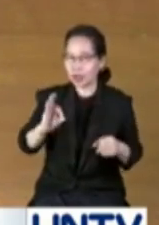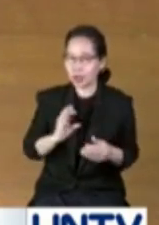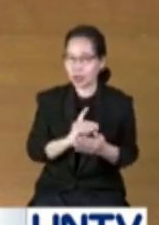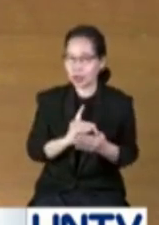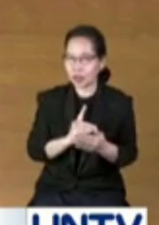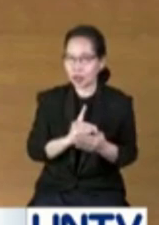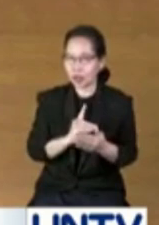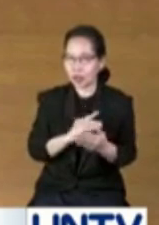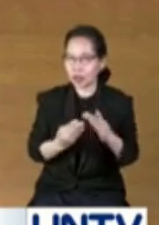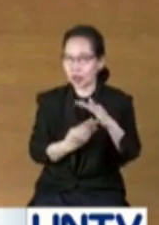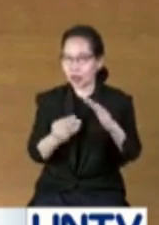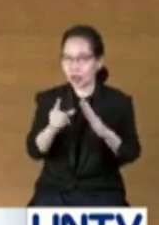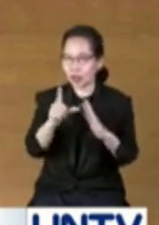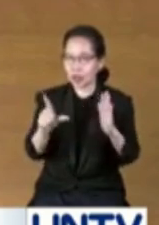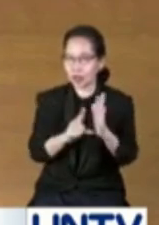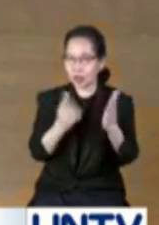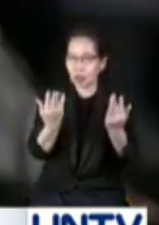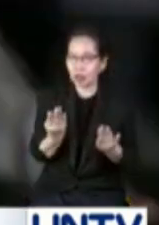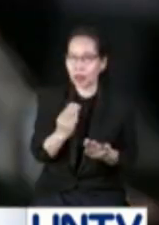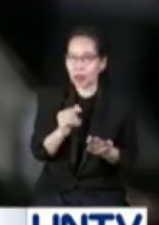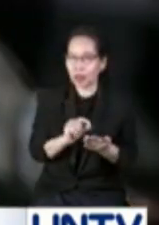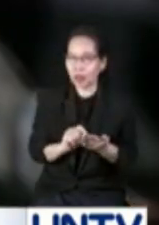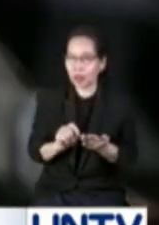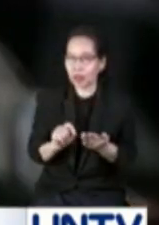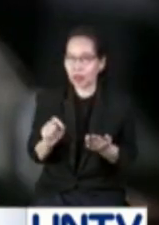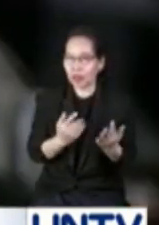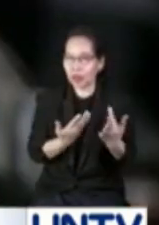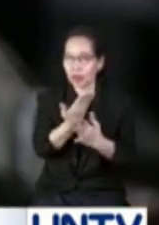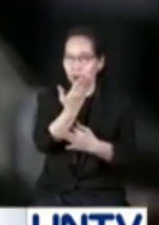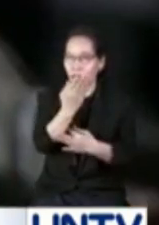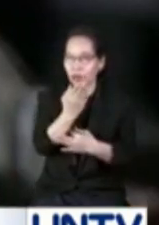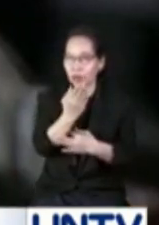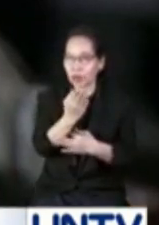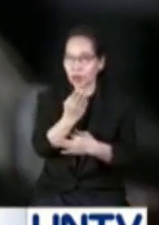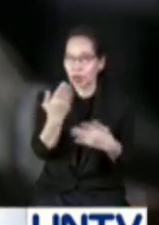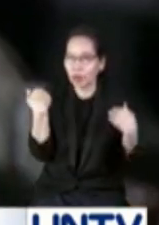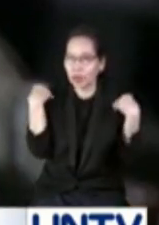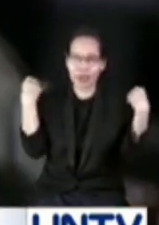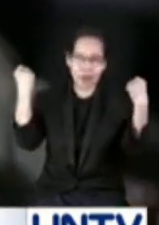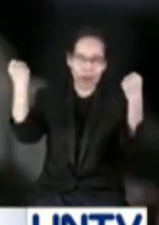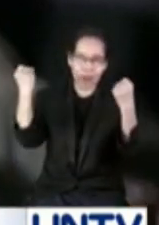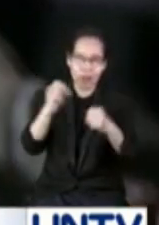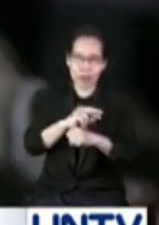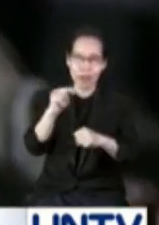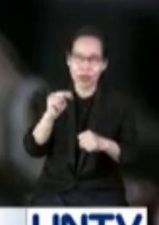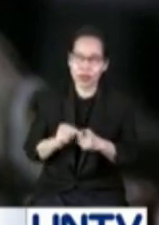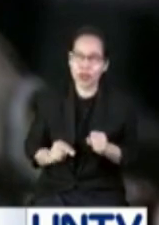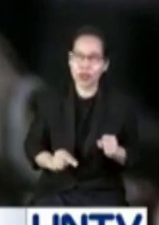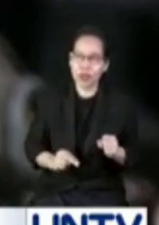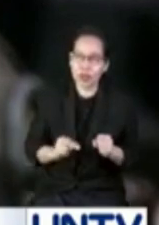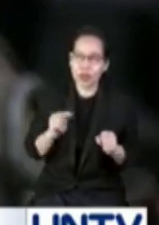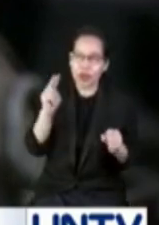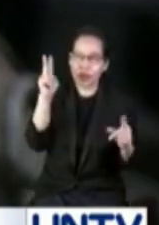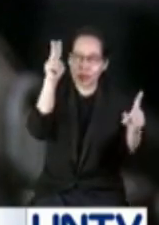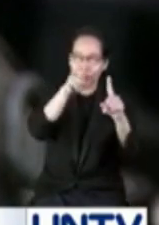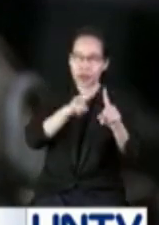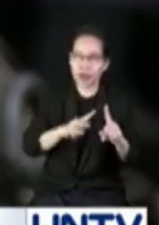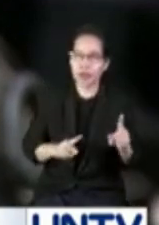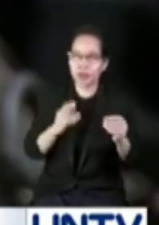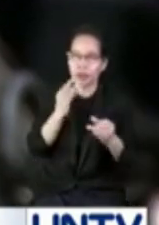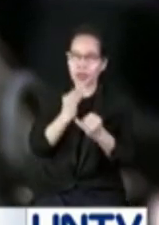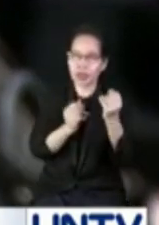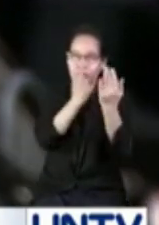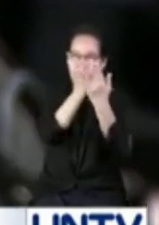are now being written. Through the BARM, we have strengthened the nation's prospects for finally achieving sustainable